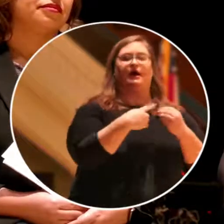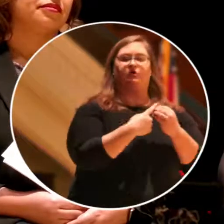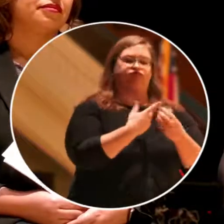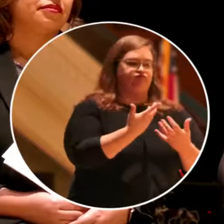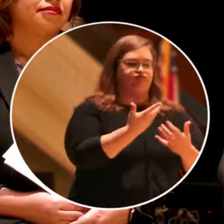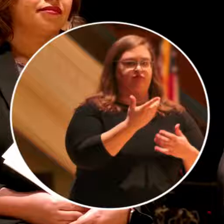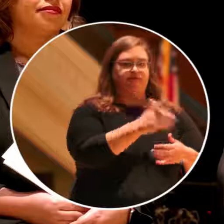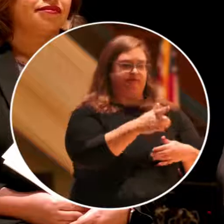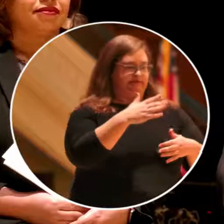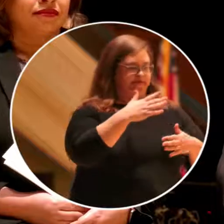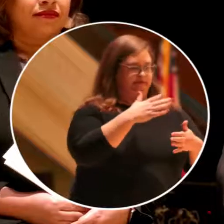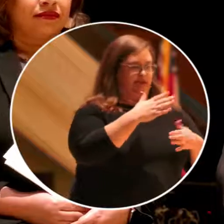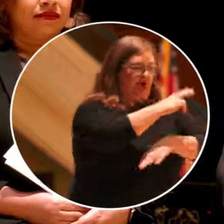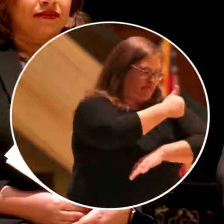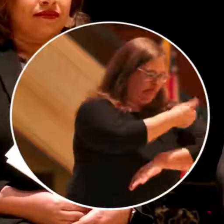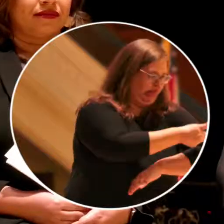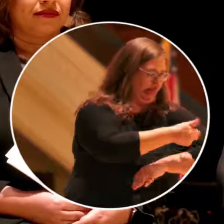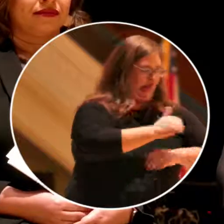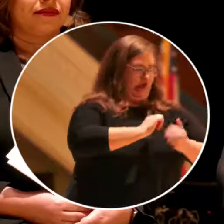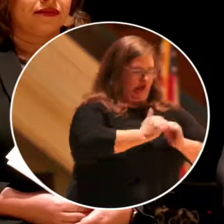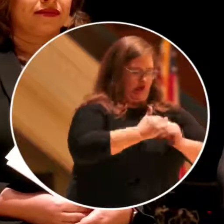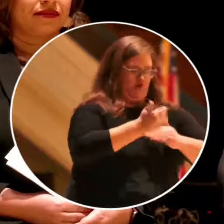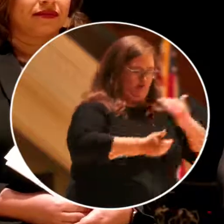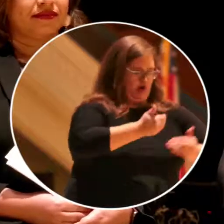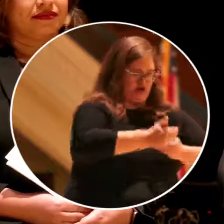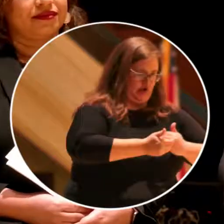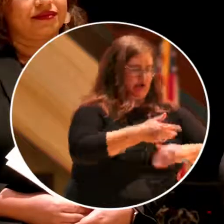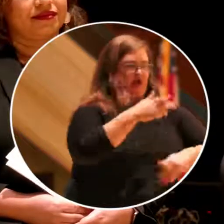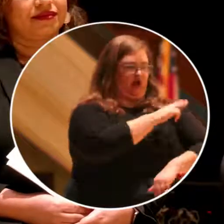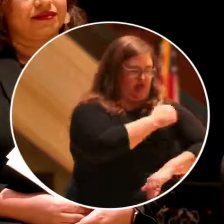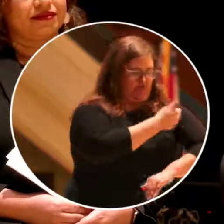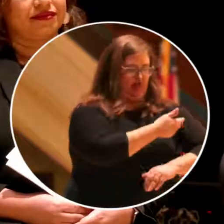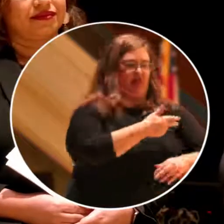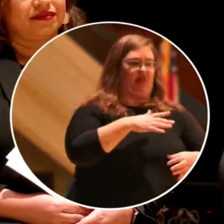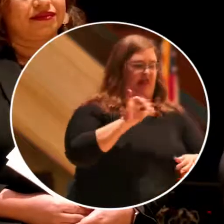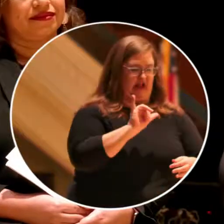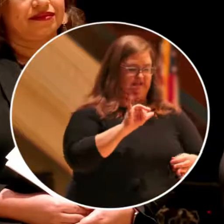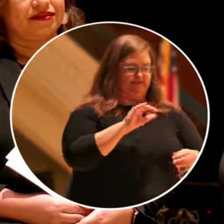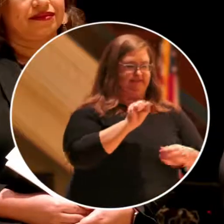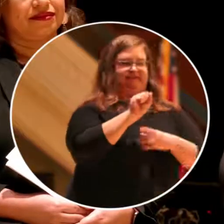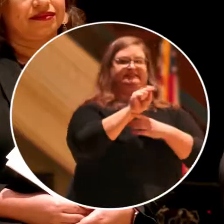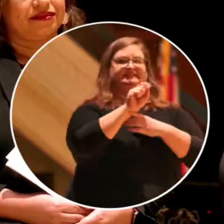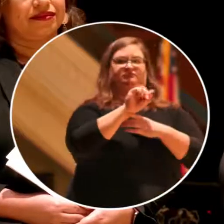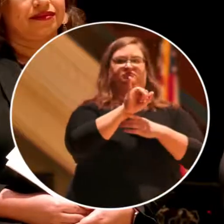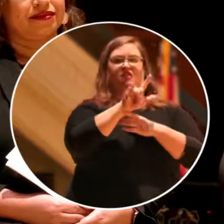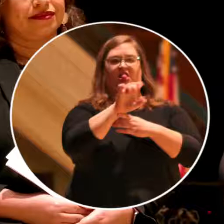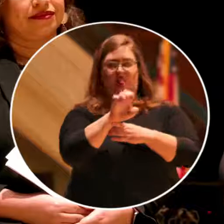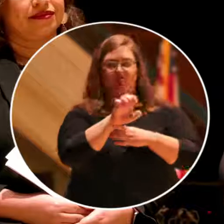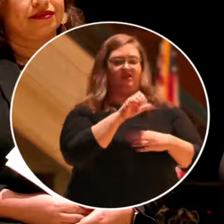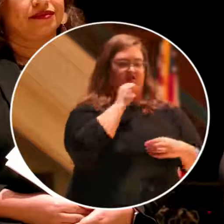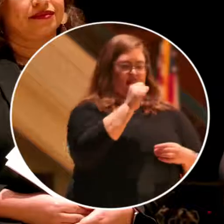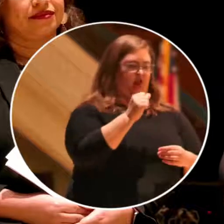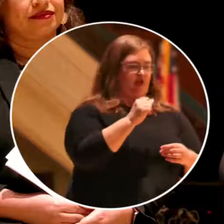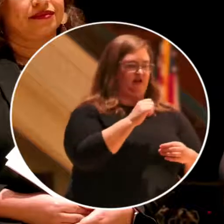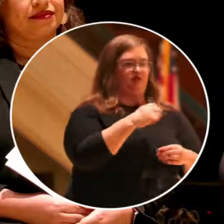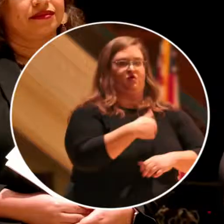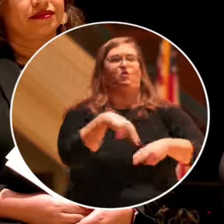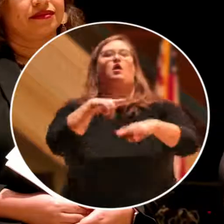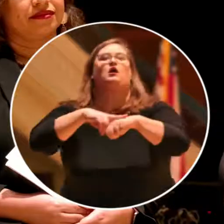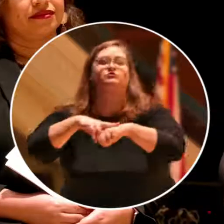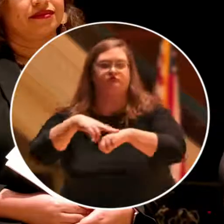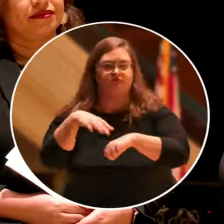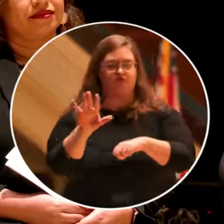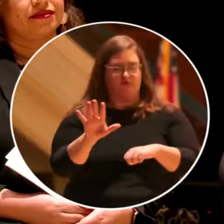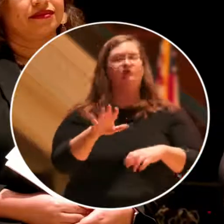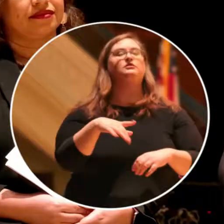belt instead of letting them birth the way nature intended. Ricky Lake told me that every woman has the